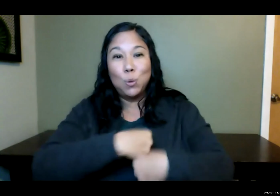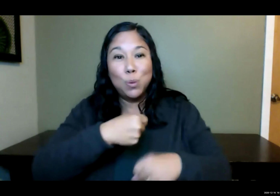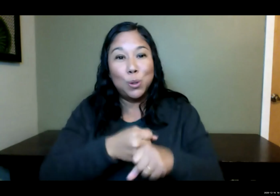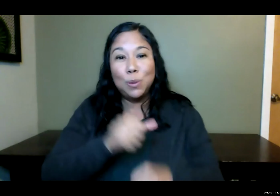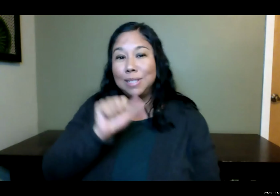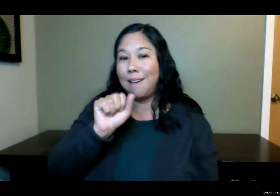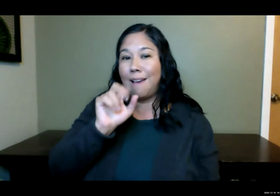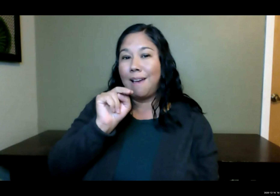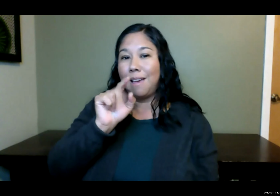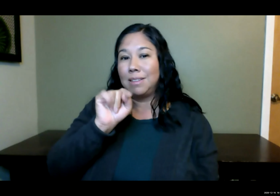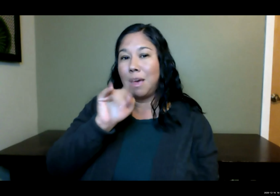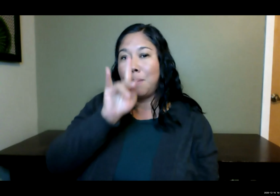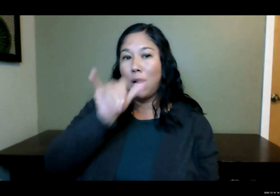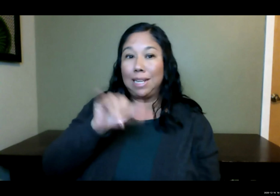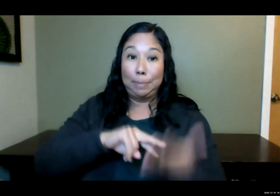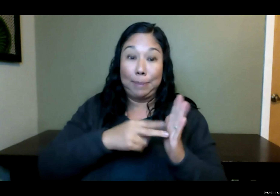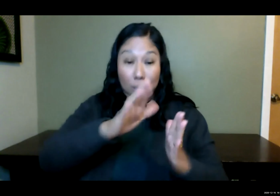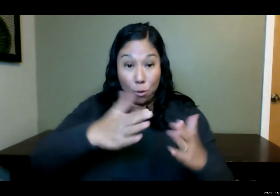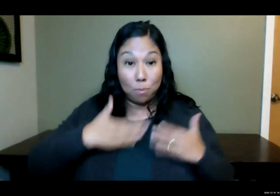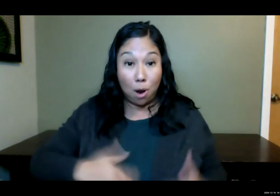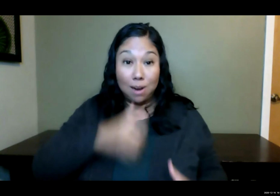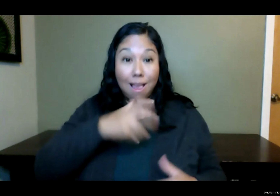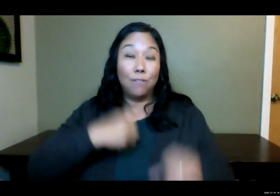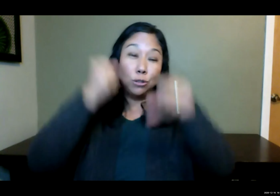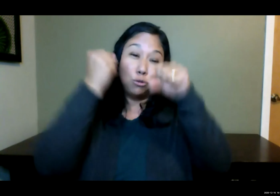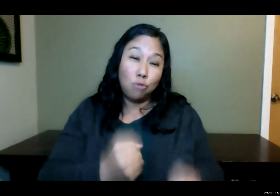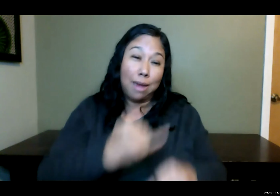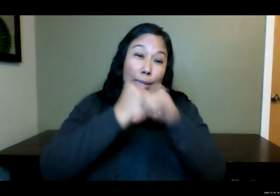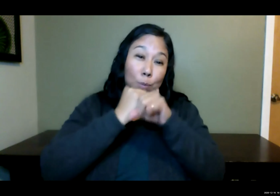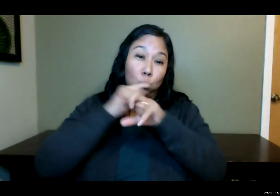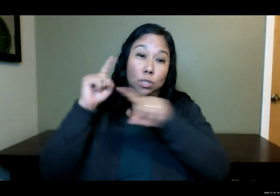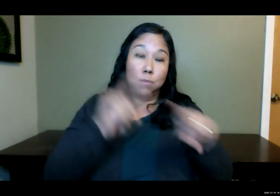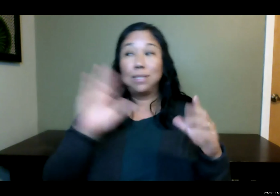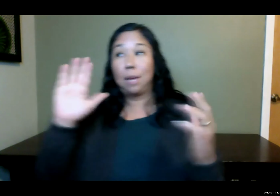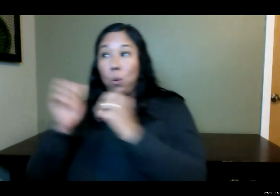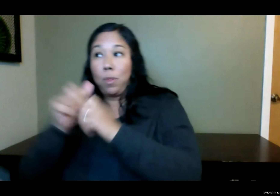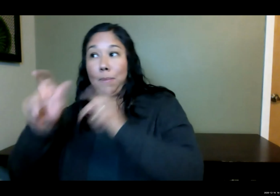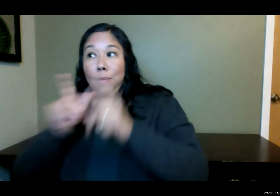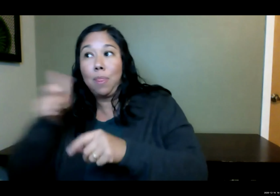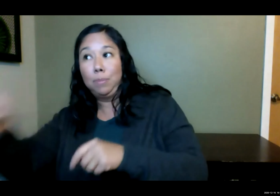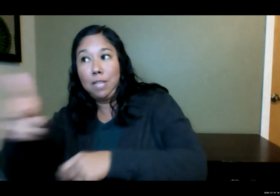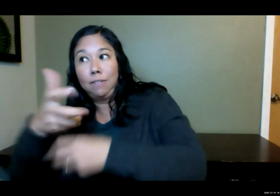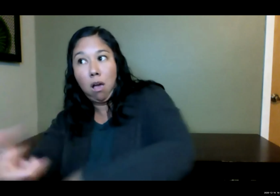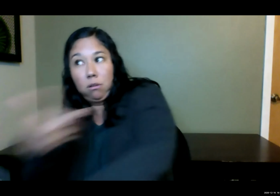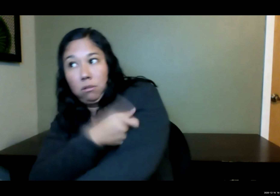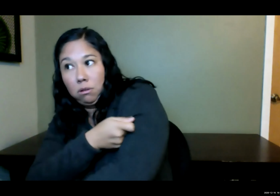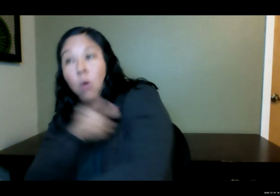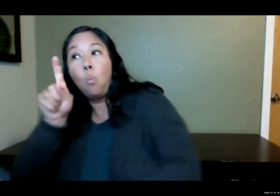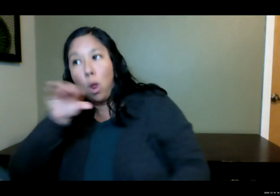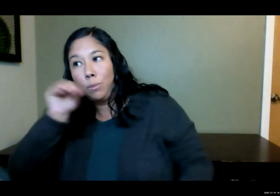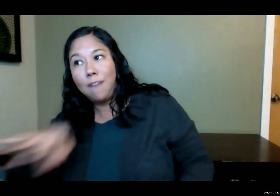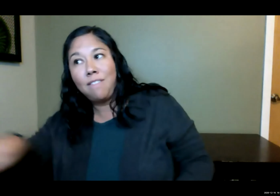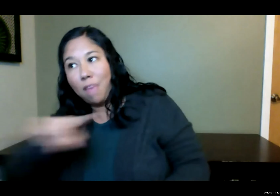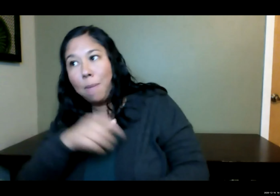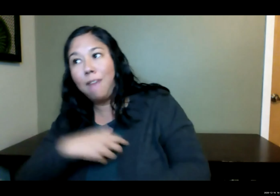they didn't have a strong immune response, compared to those who got the vaccine. 100% of them had a strong immune response